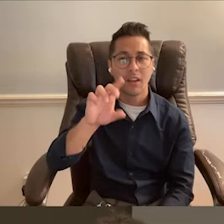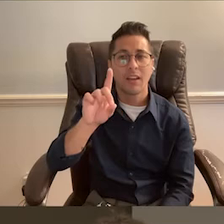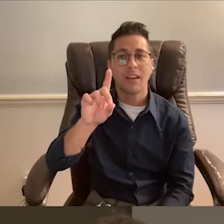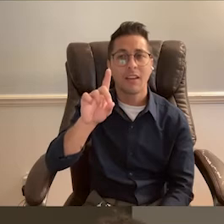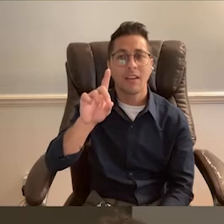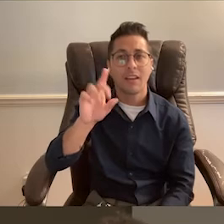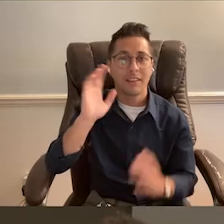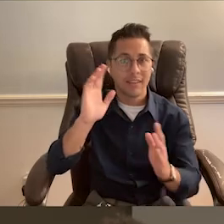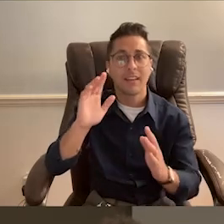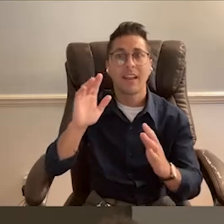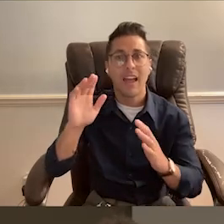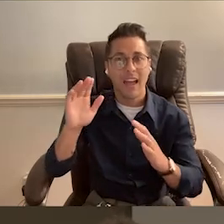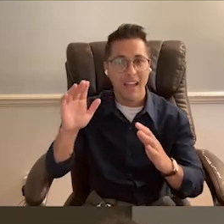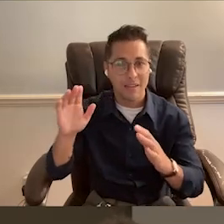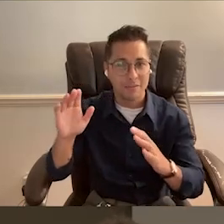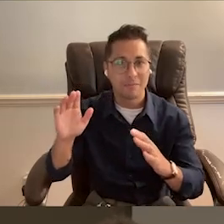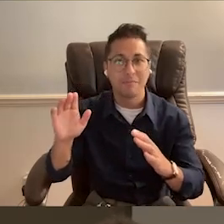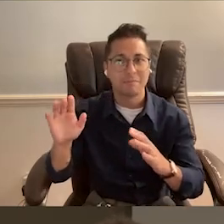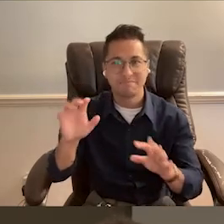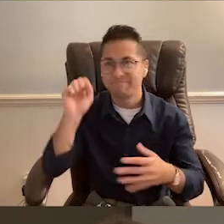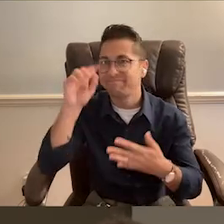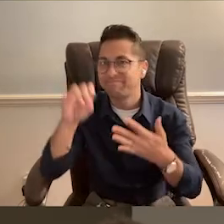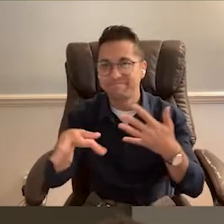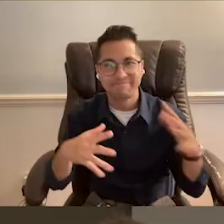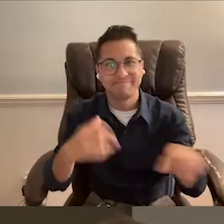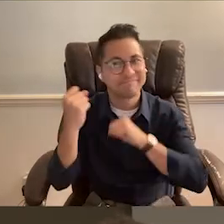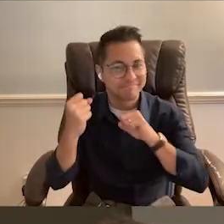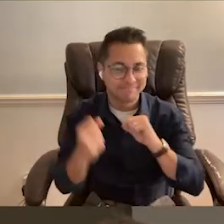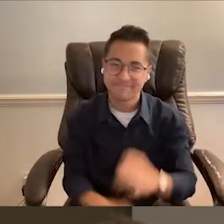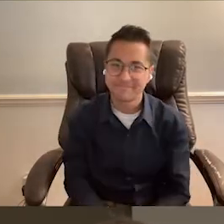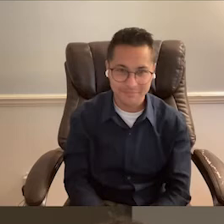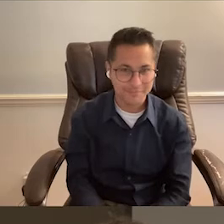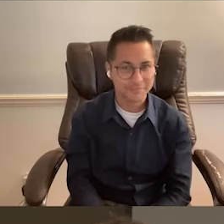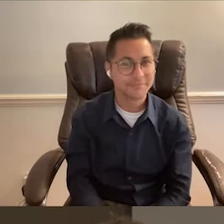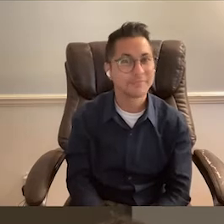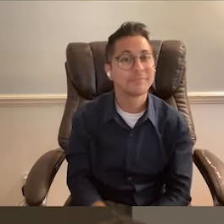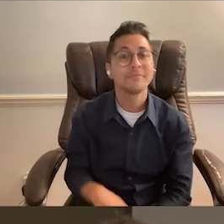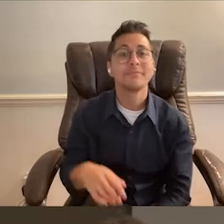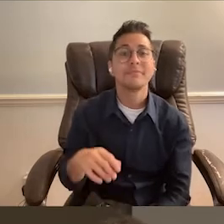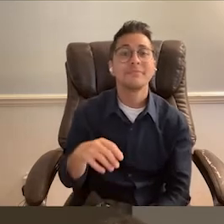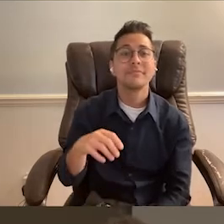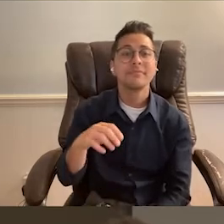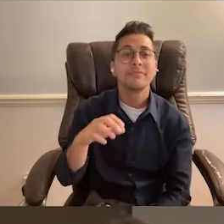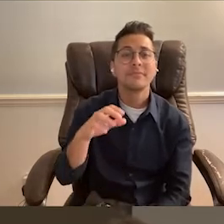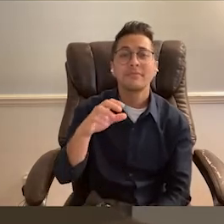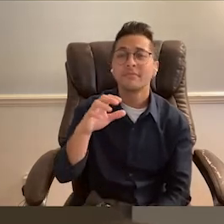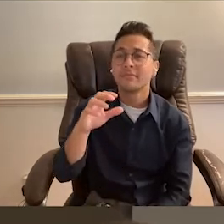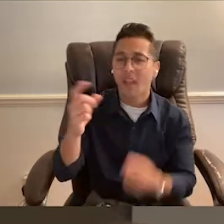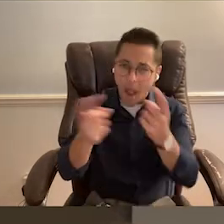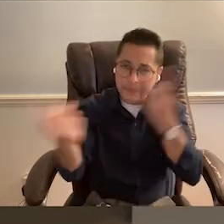Okay, ADD is attention deficit disorder, ADHD is attention deficit hyperactivity disorder, ODD is oppositional defiant disorder.